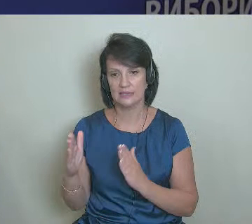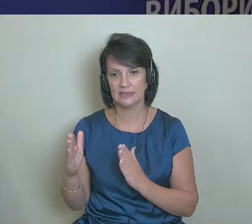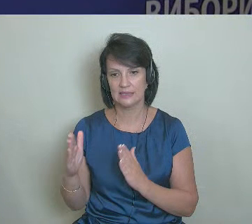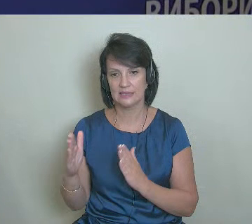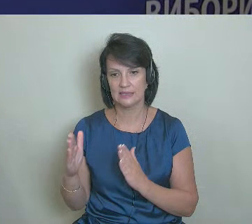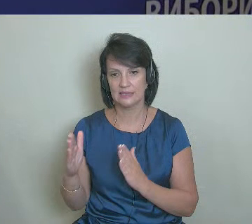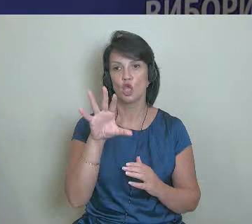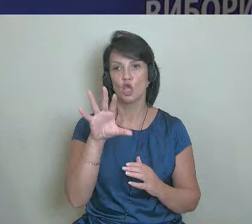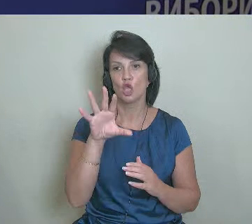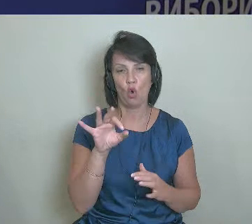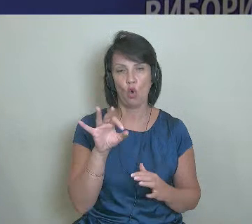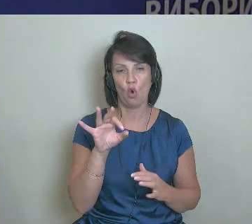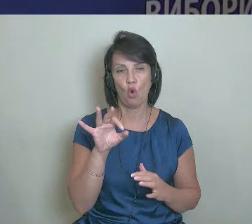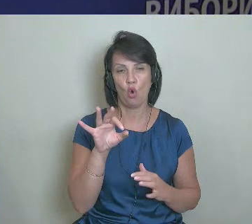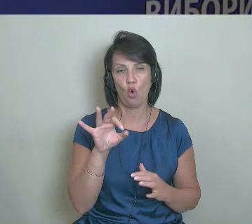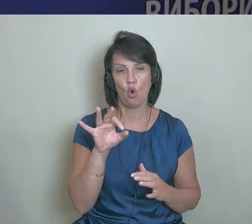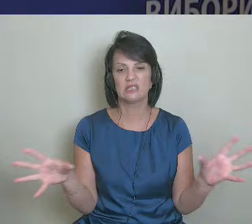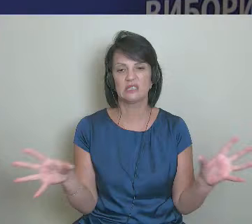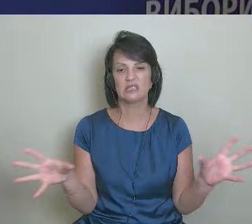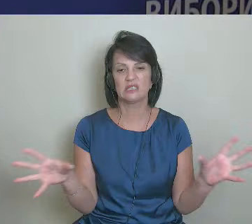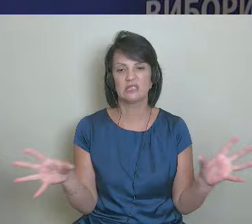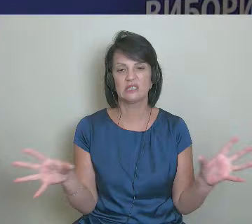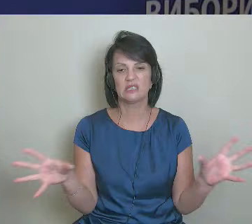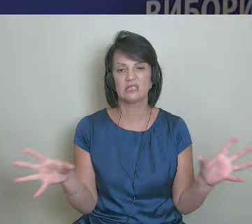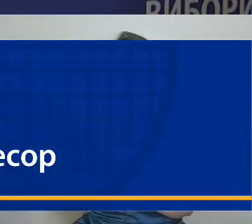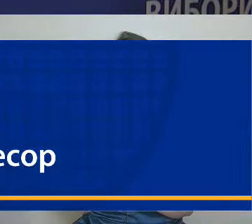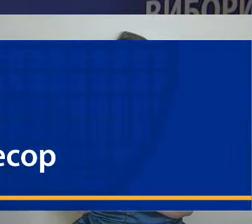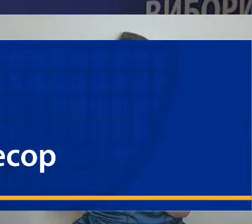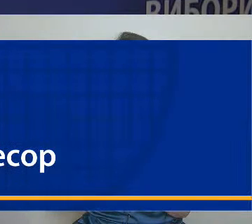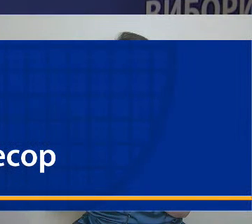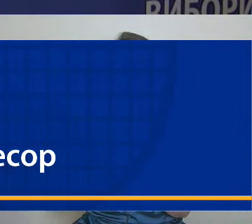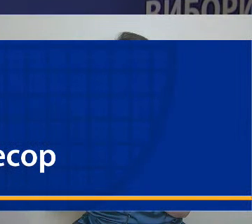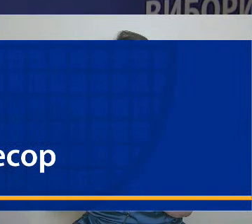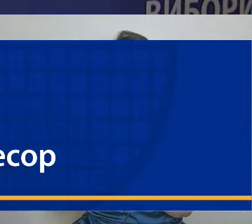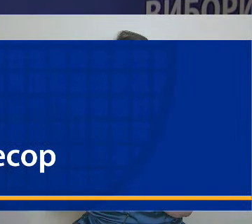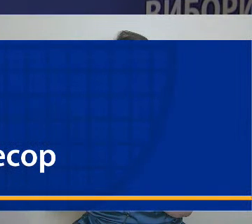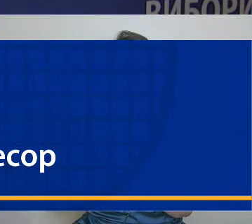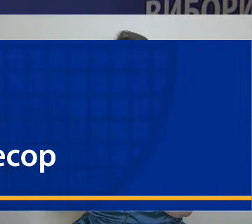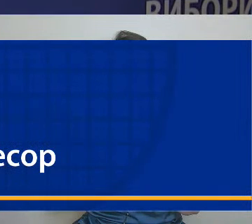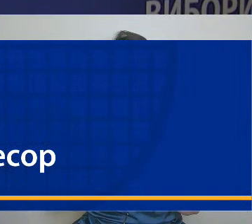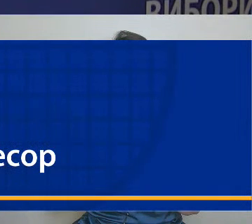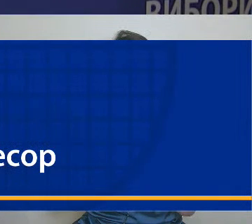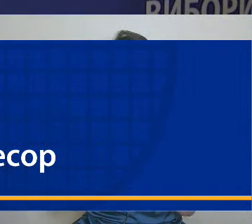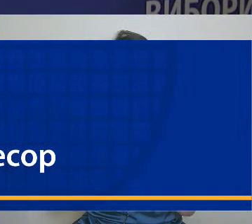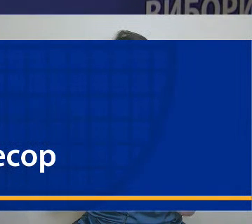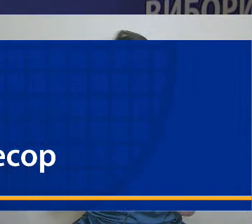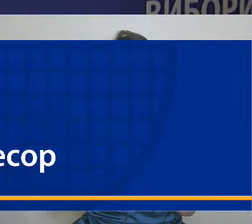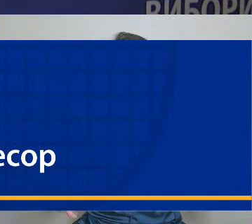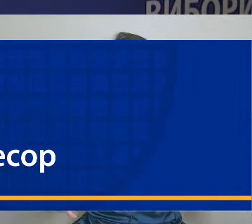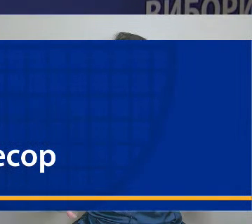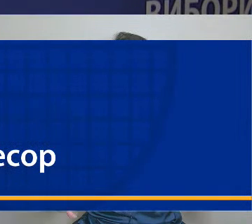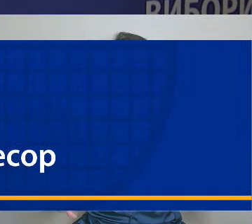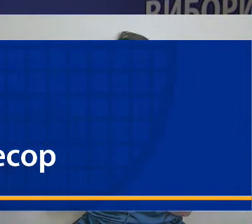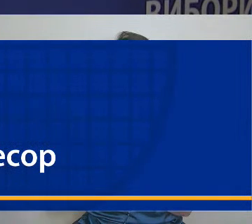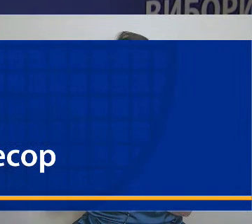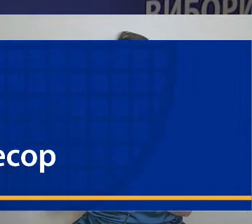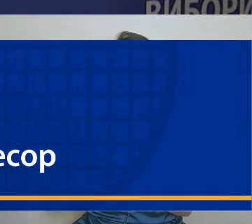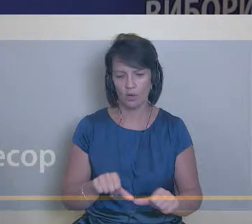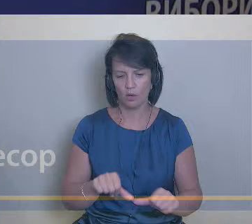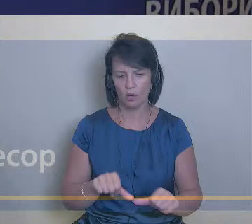multiple mandates. It is only through joint efforts of the CC, TC,